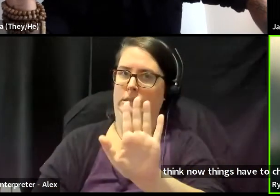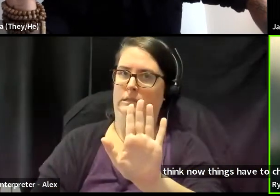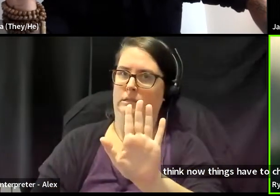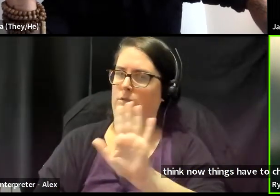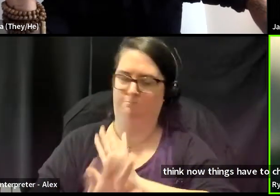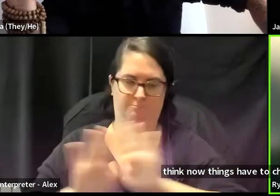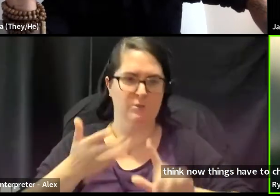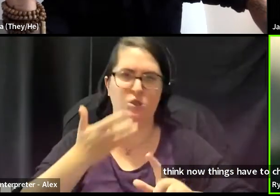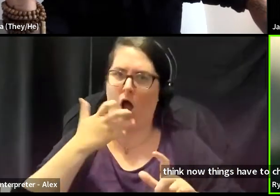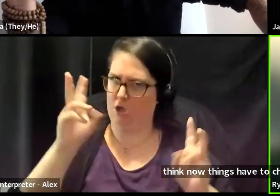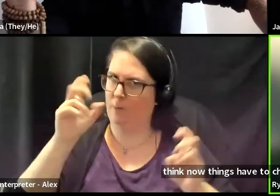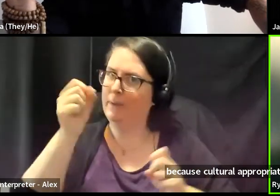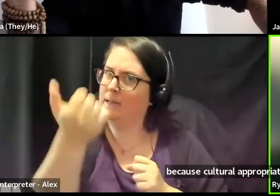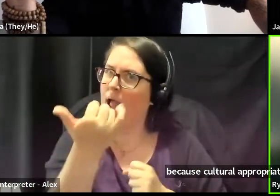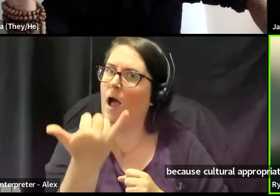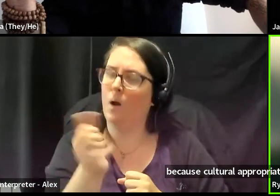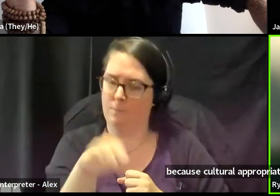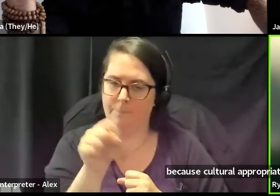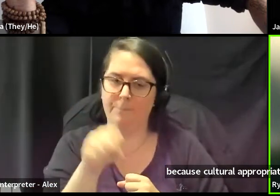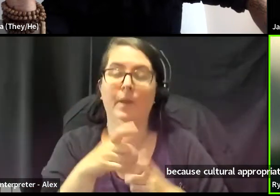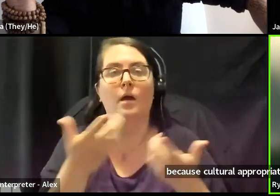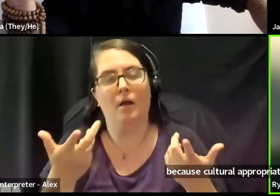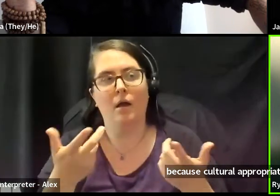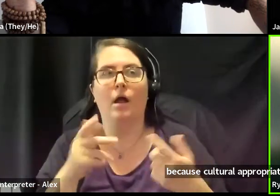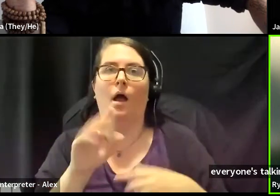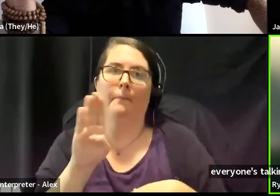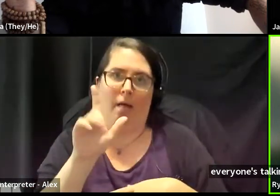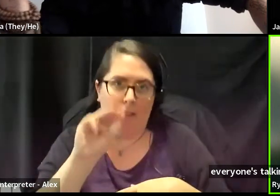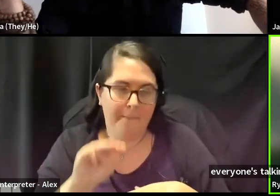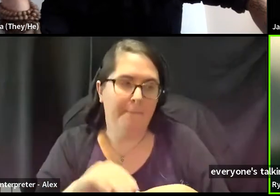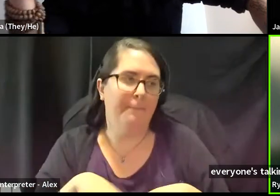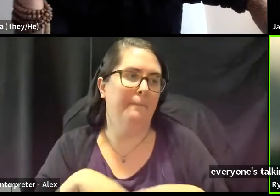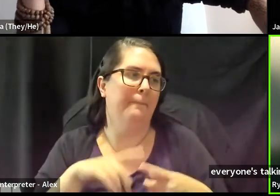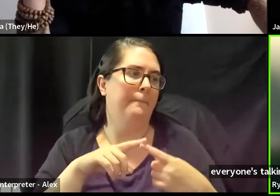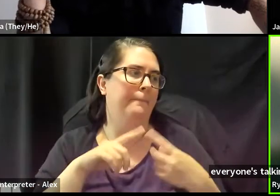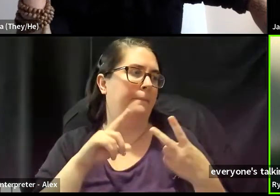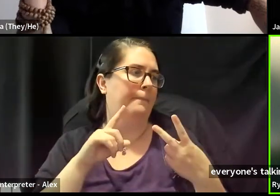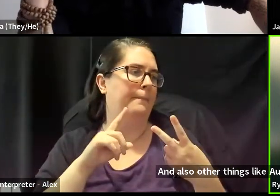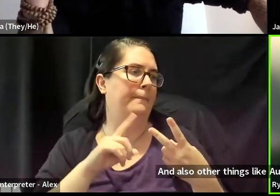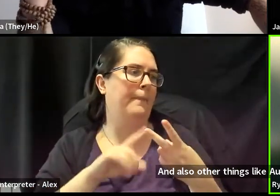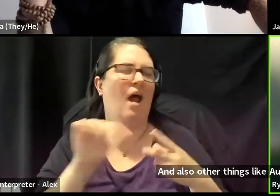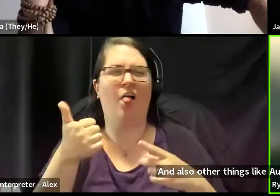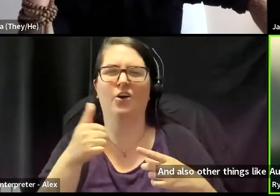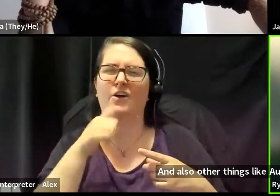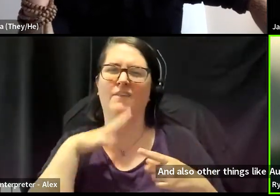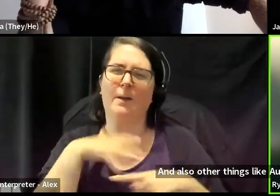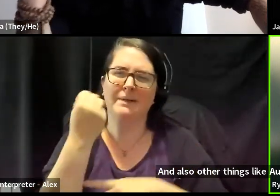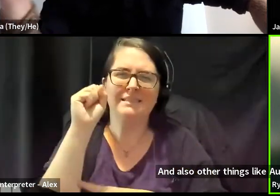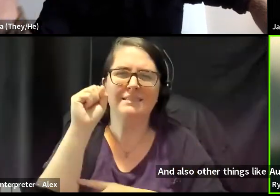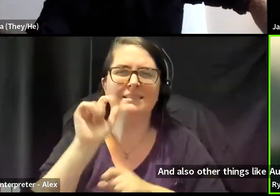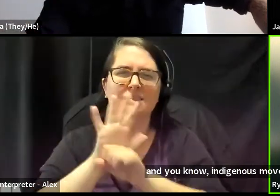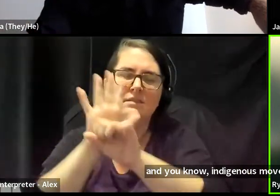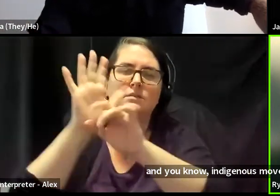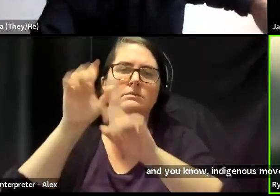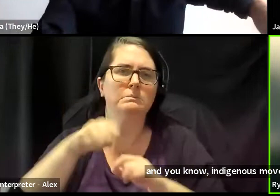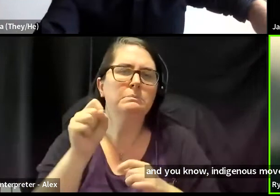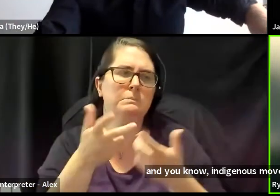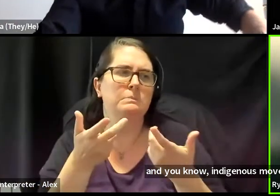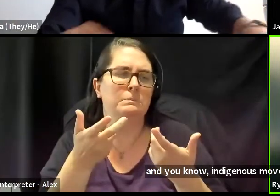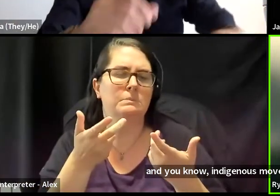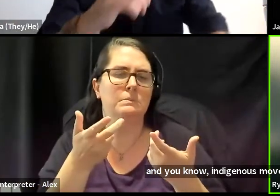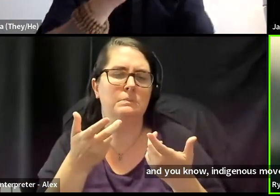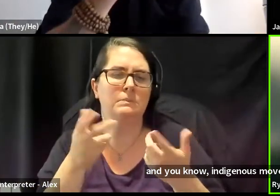about it. And also other things like obviously Black Lives Matter and, Indigenous movements and other feminist movements have really pushed things like